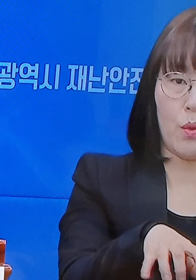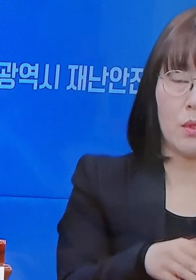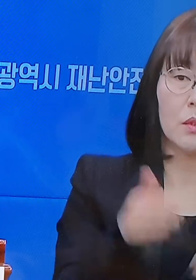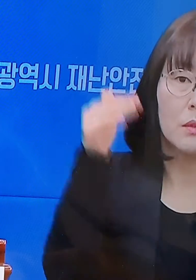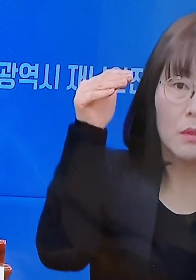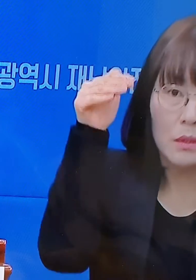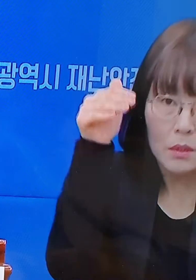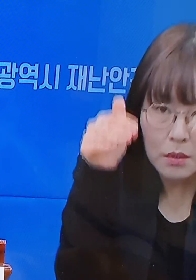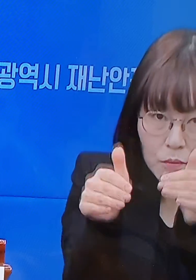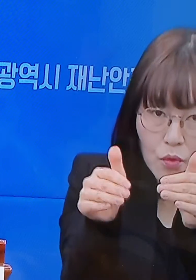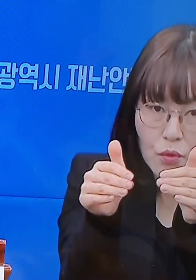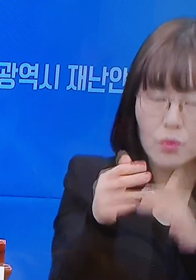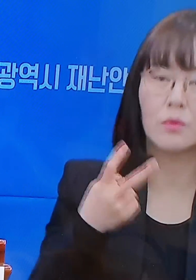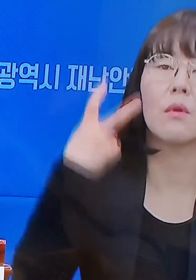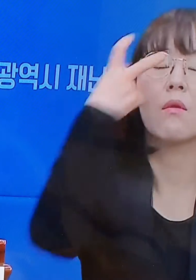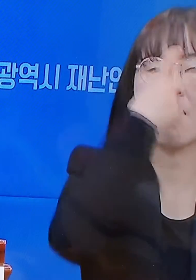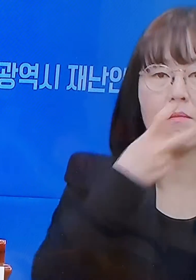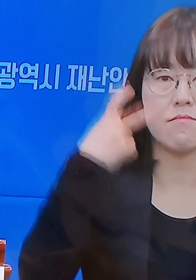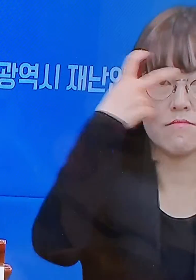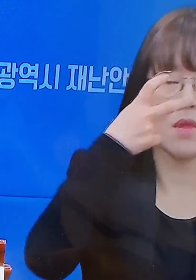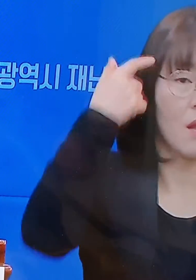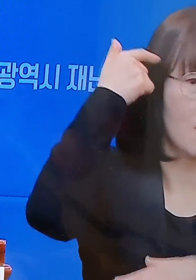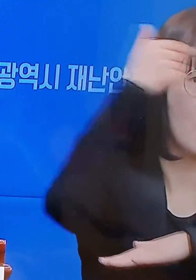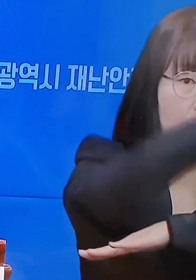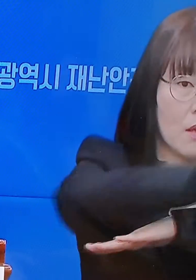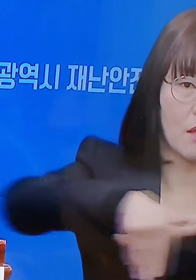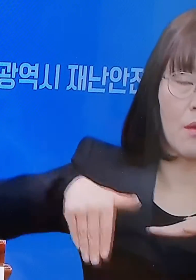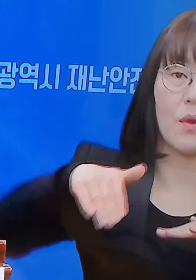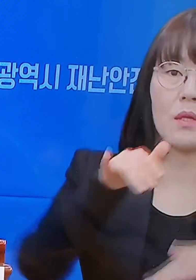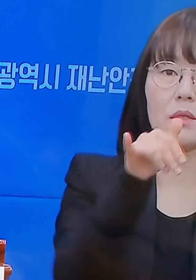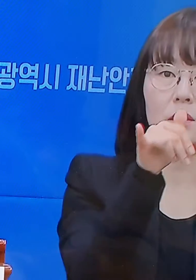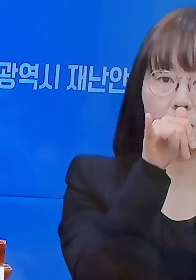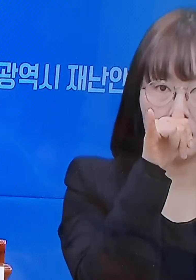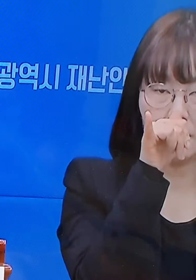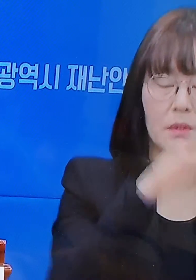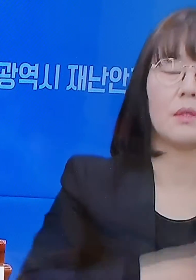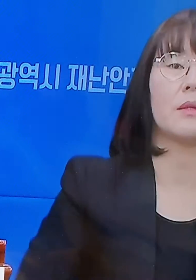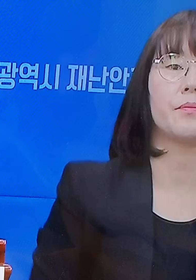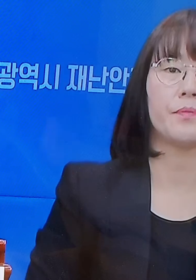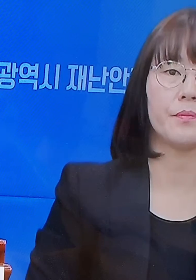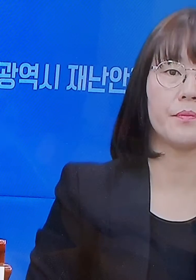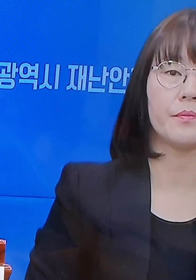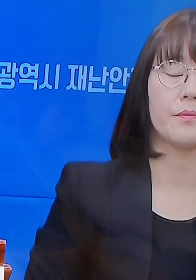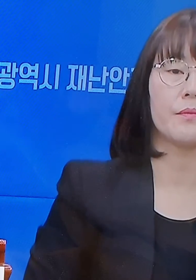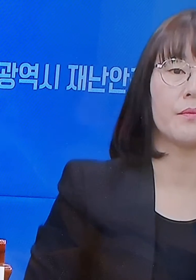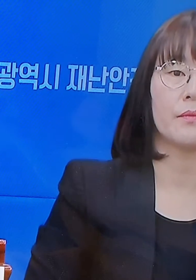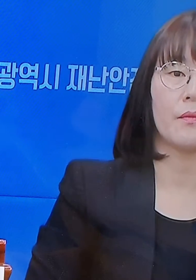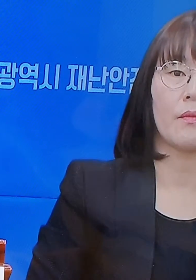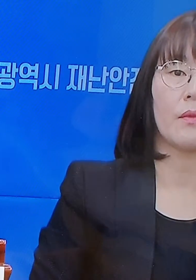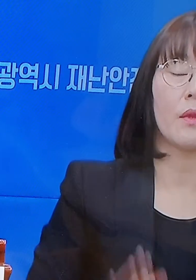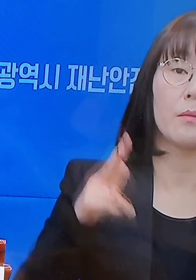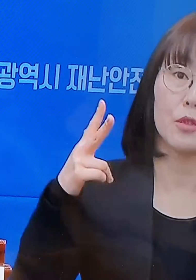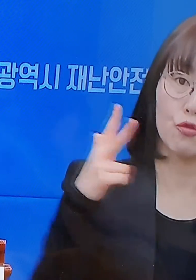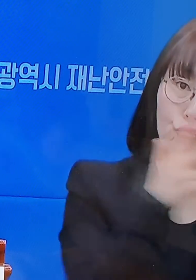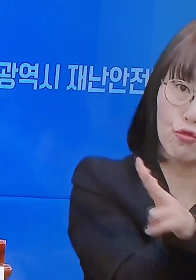wash your hands, nose holes, and the face, and ventilate your